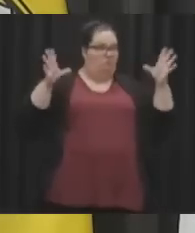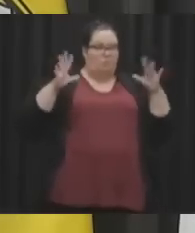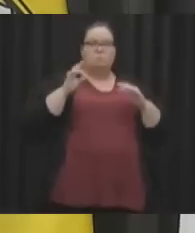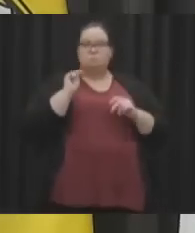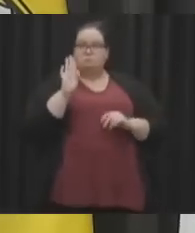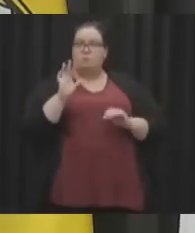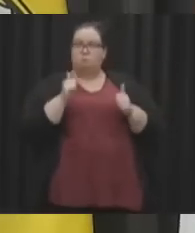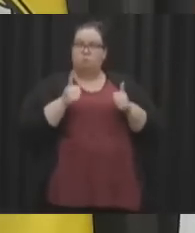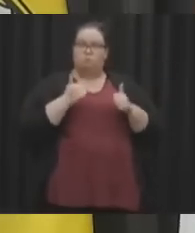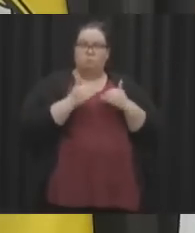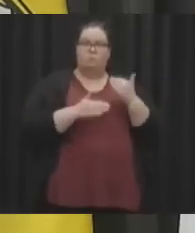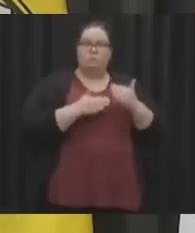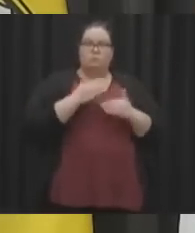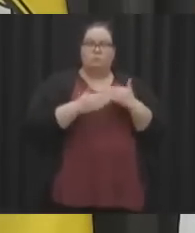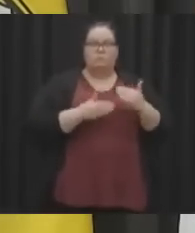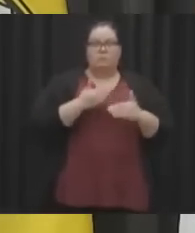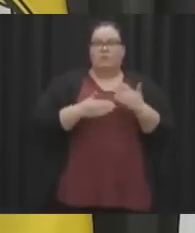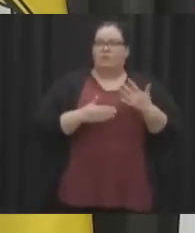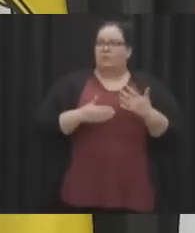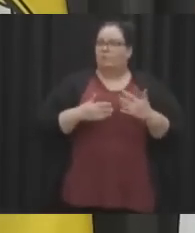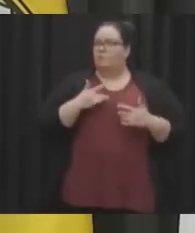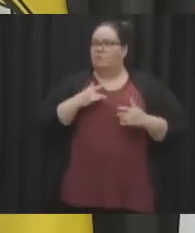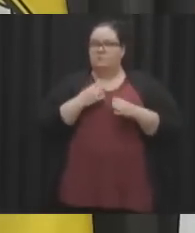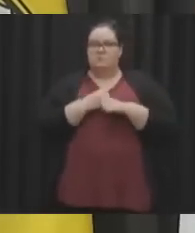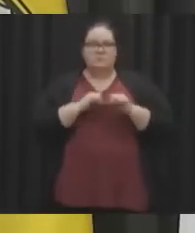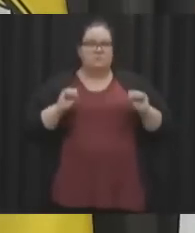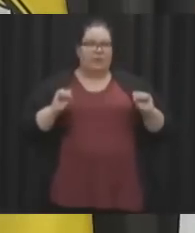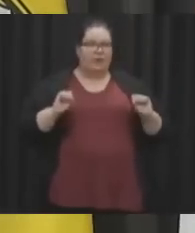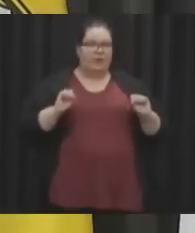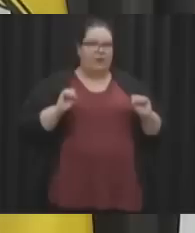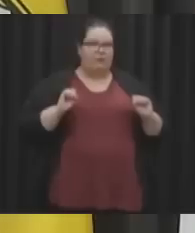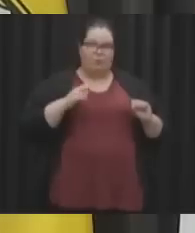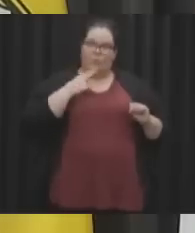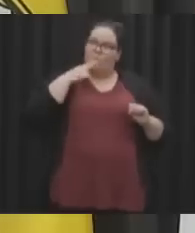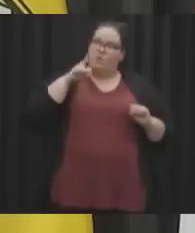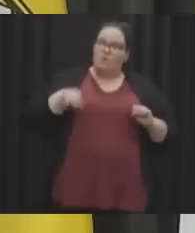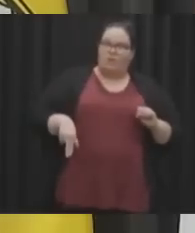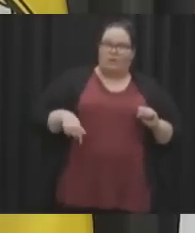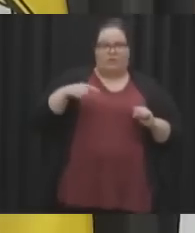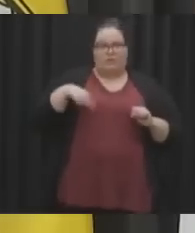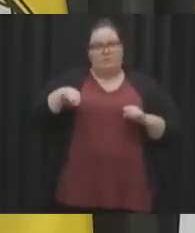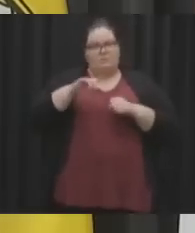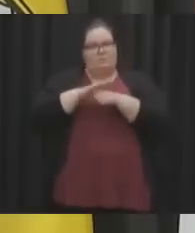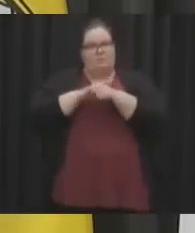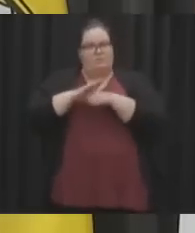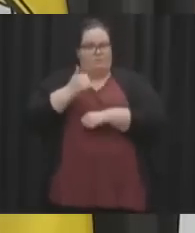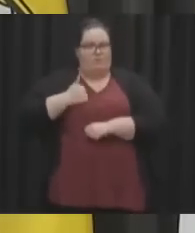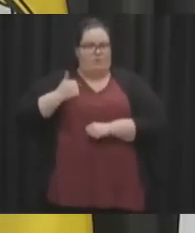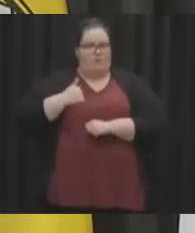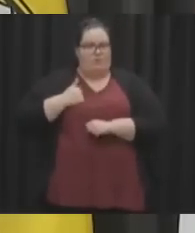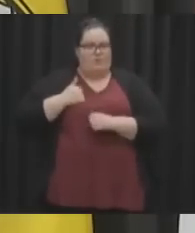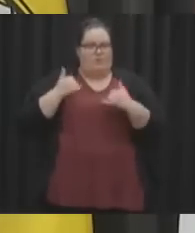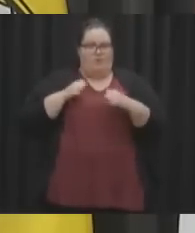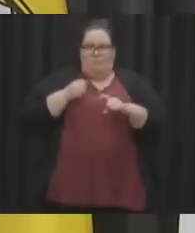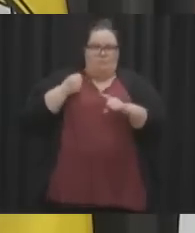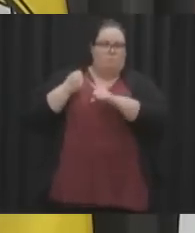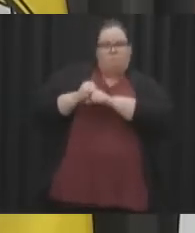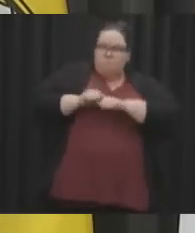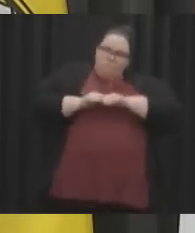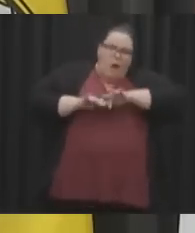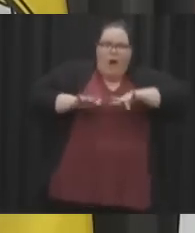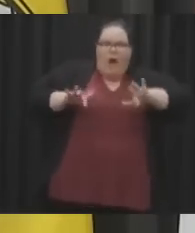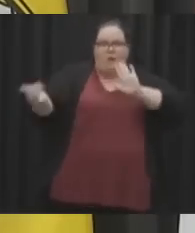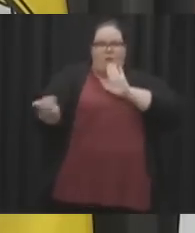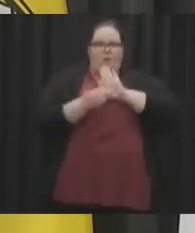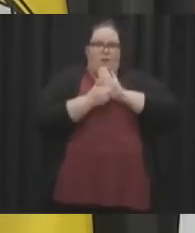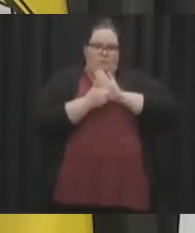this disease. Because, as Dr. Russell said, our boat is taking on water, and it's up to all of us now to figure out the